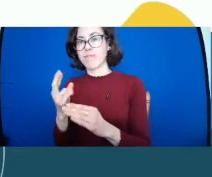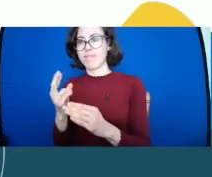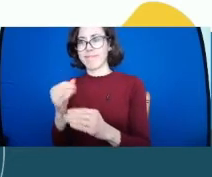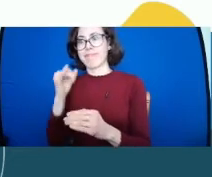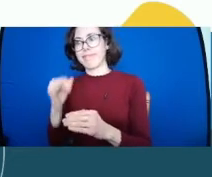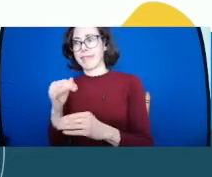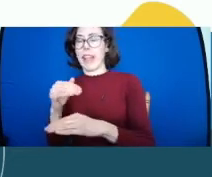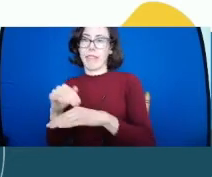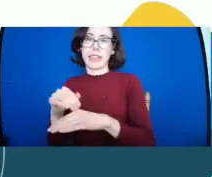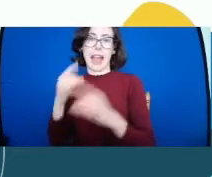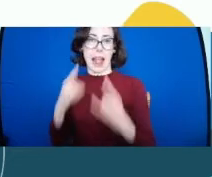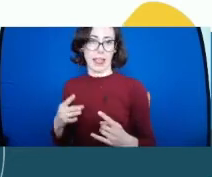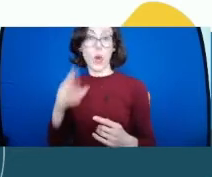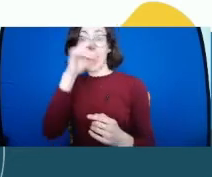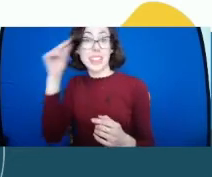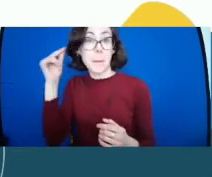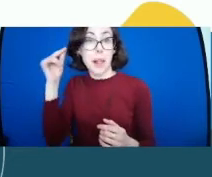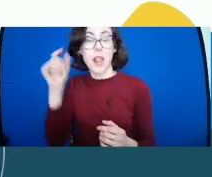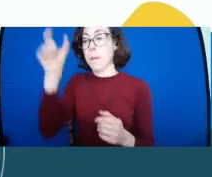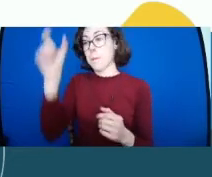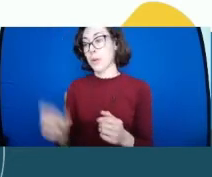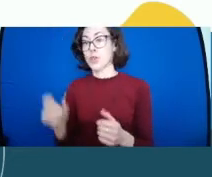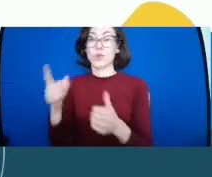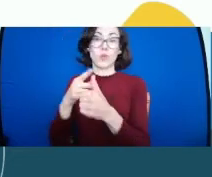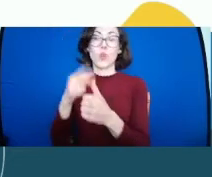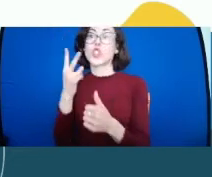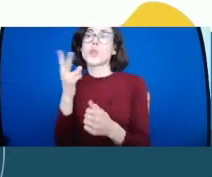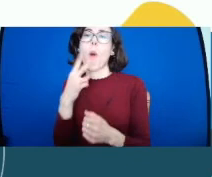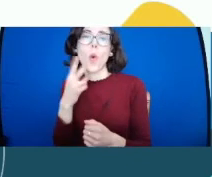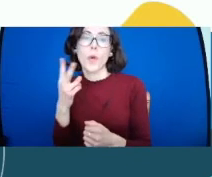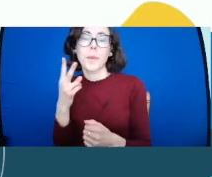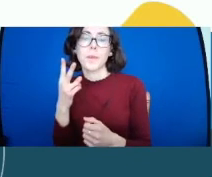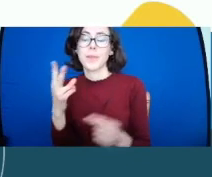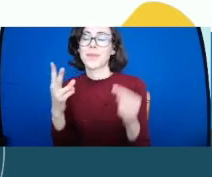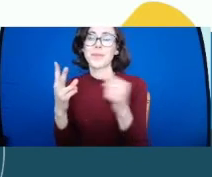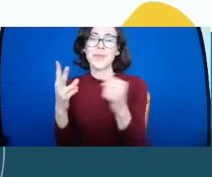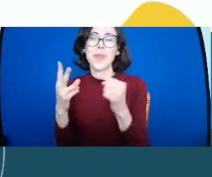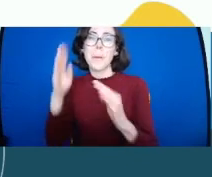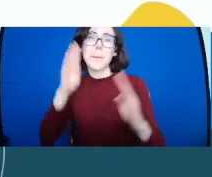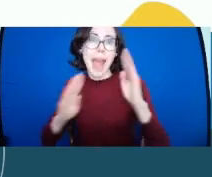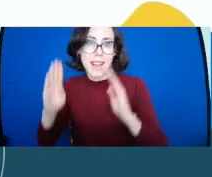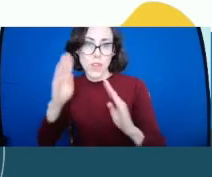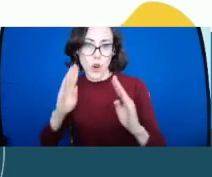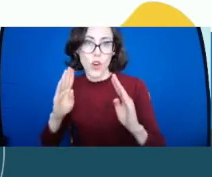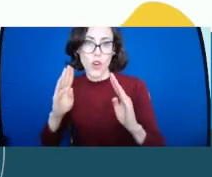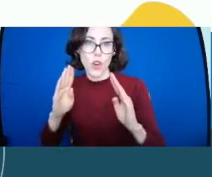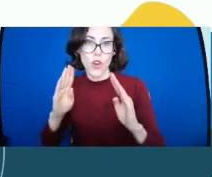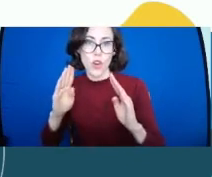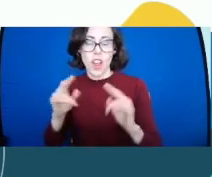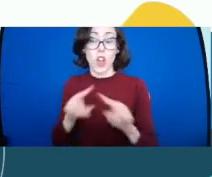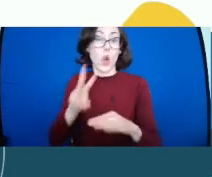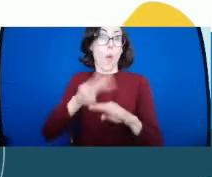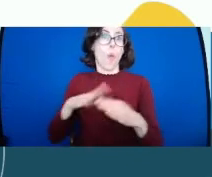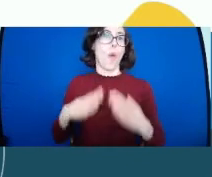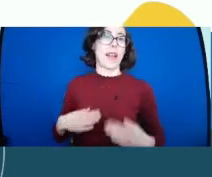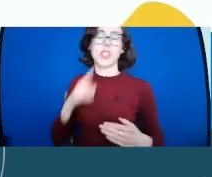health. So someone who is a smoker, for example, that's a behavior, right? It's not considered wellness, but it's considered